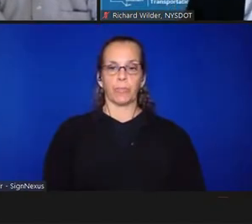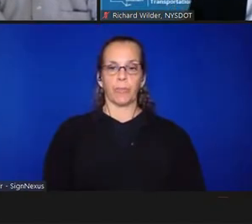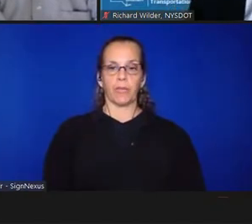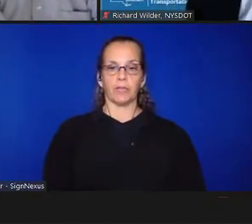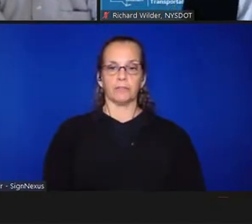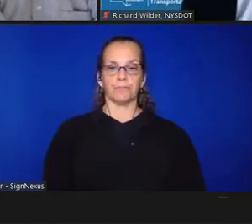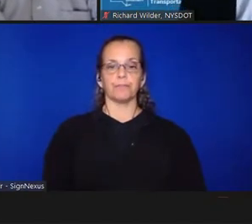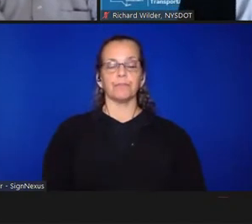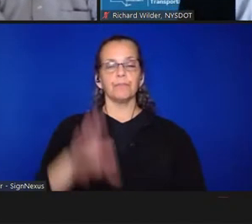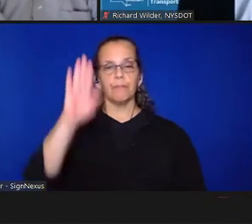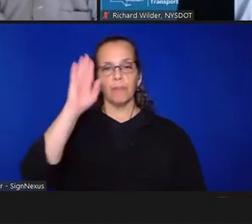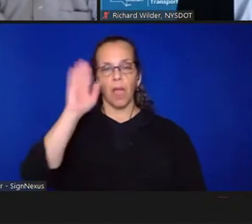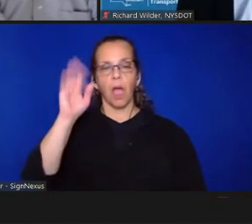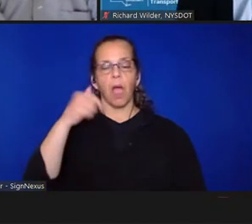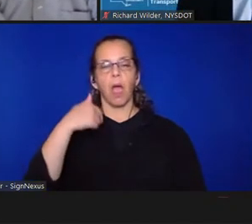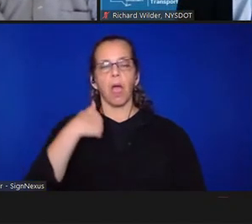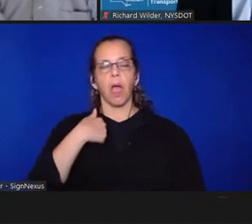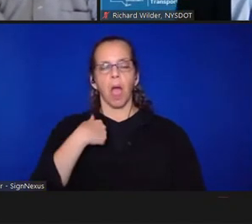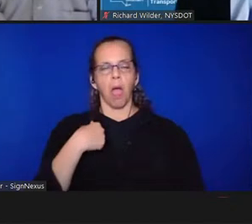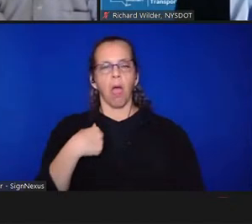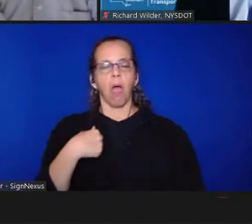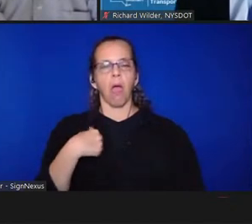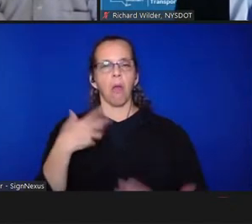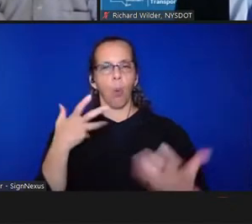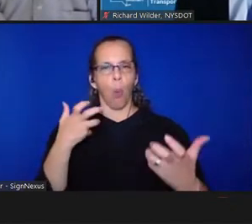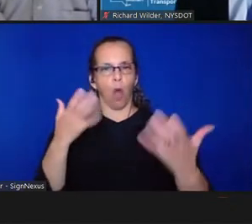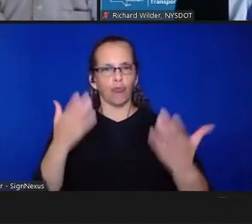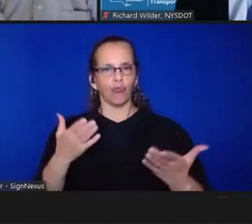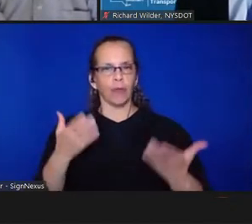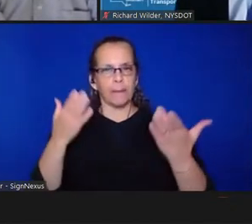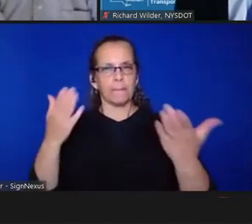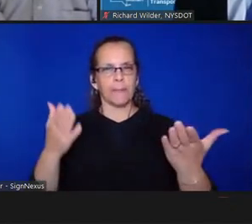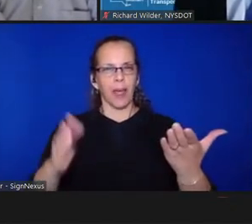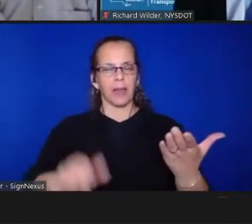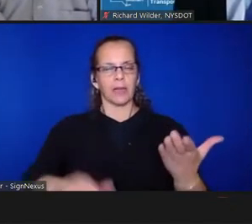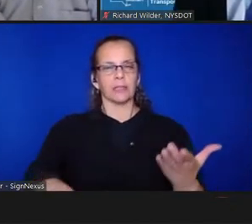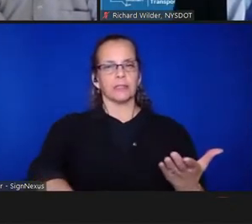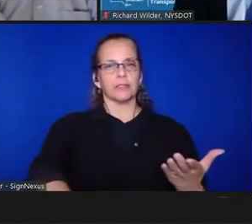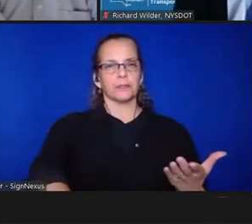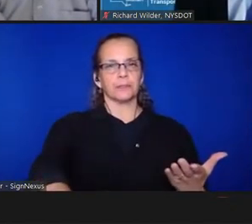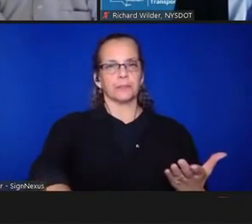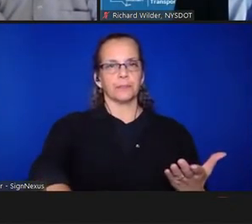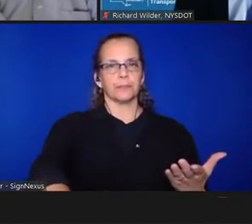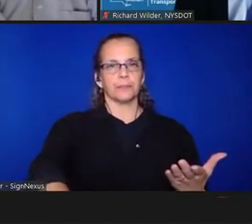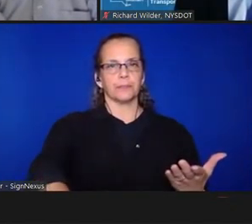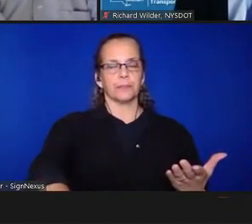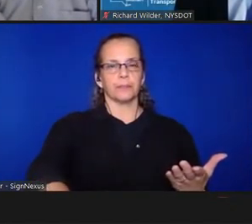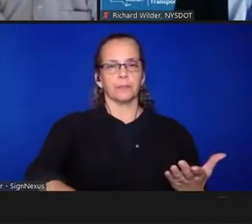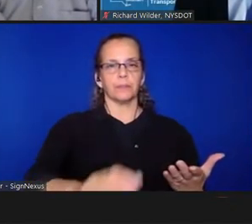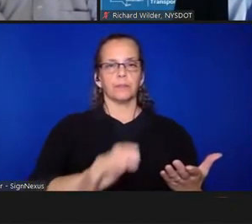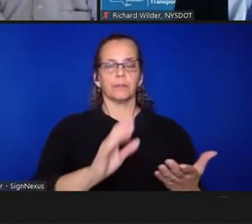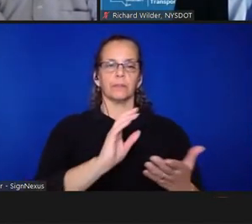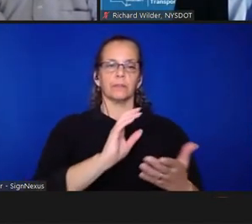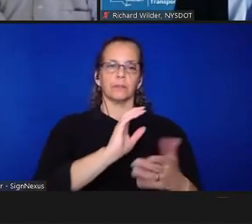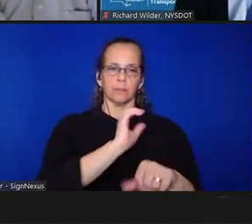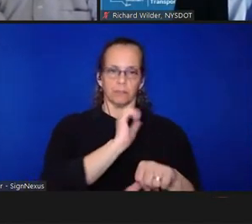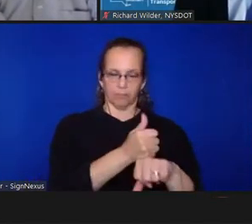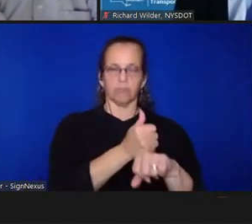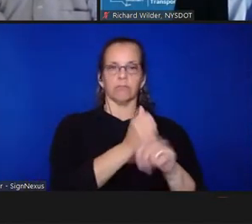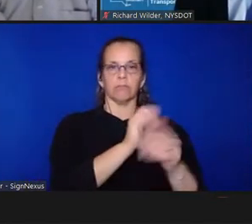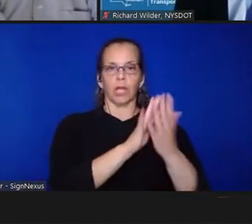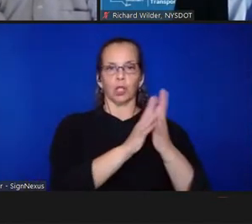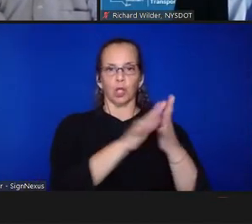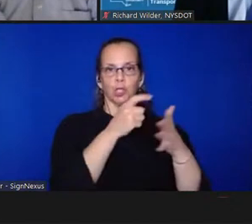hi I would like to recommend um the implementation of congestion pricing uh without